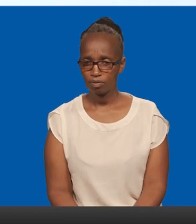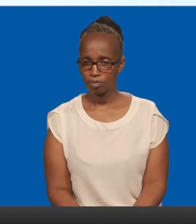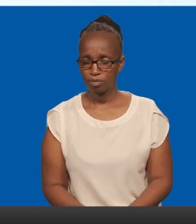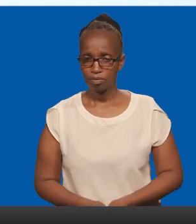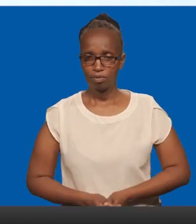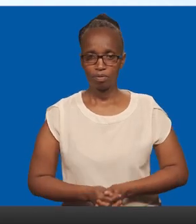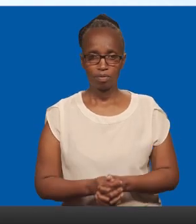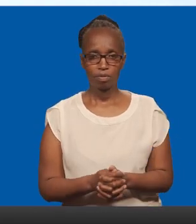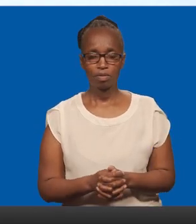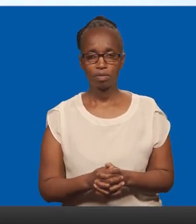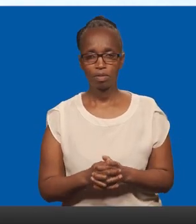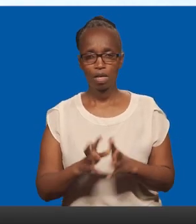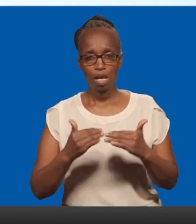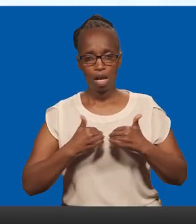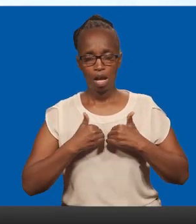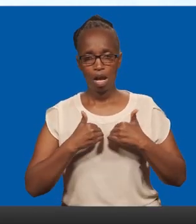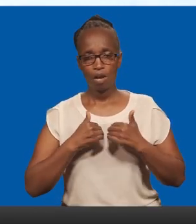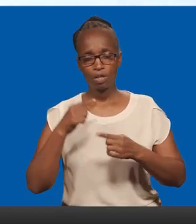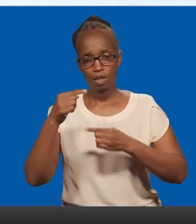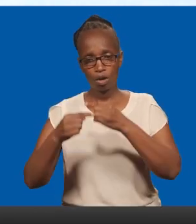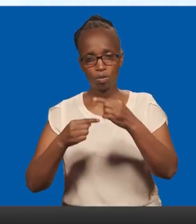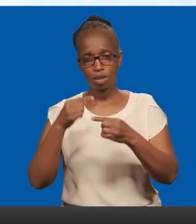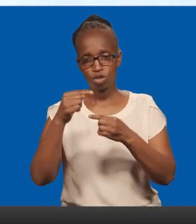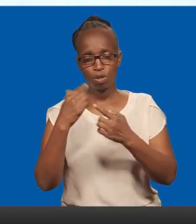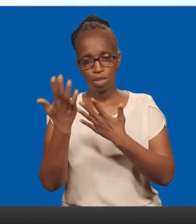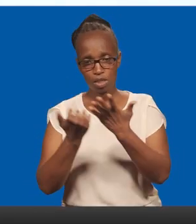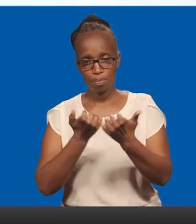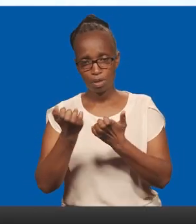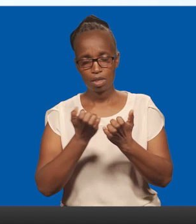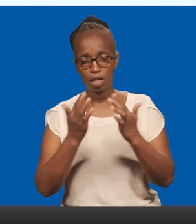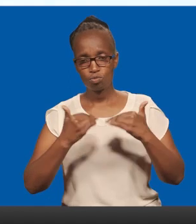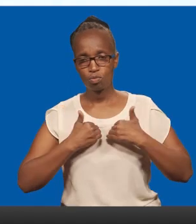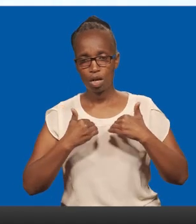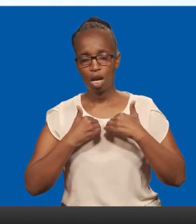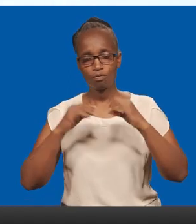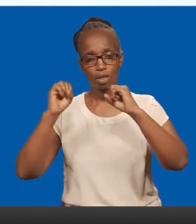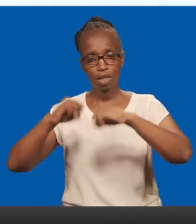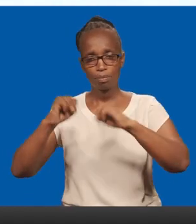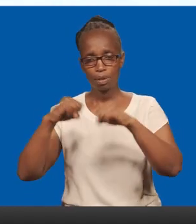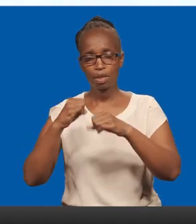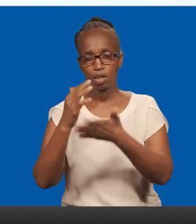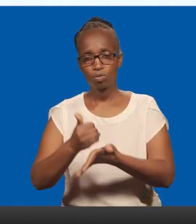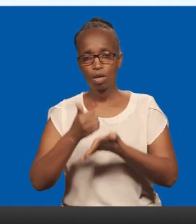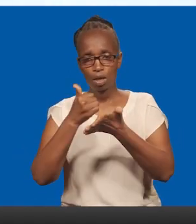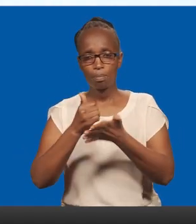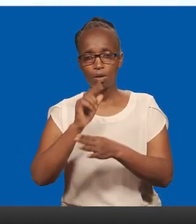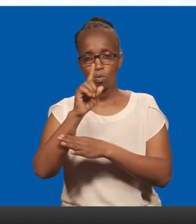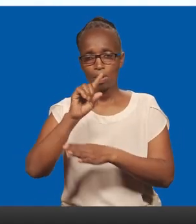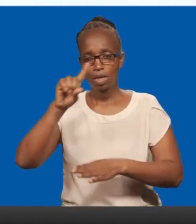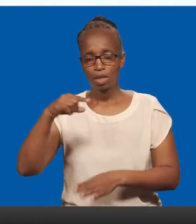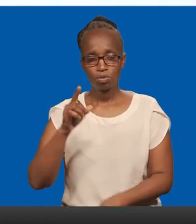been very particular in promoting sustainable agriculture for agribusiness. We have entered into an agreement to enable